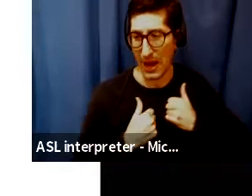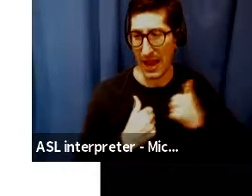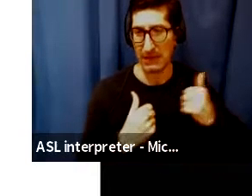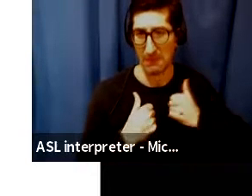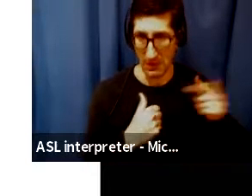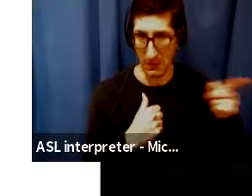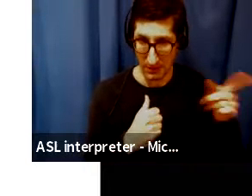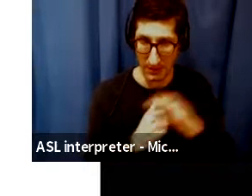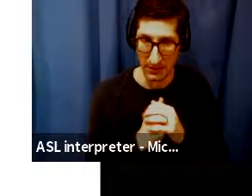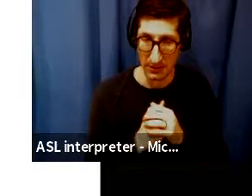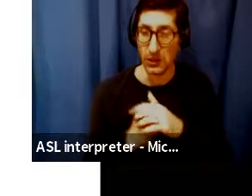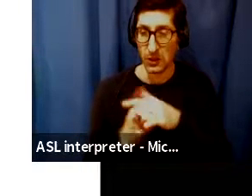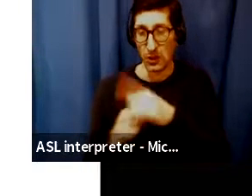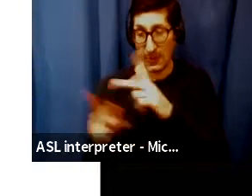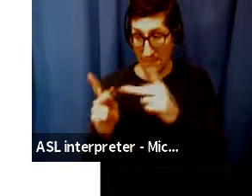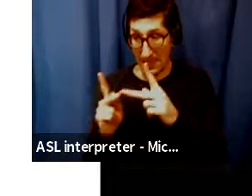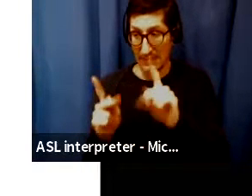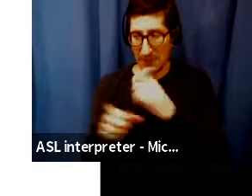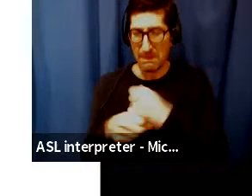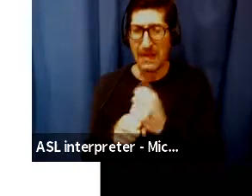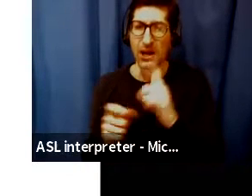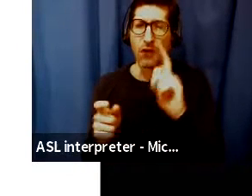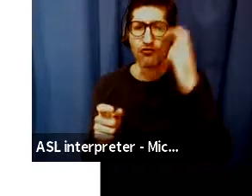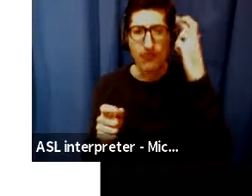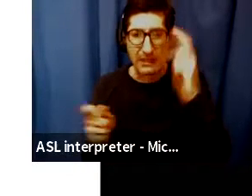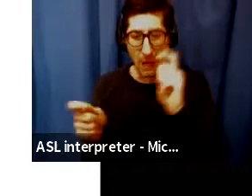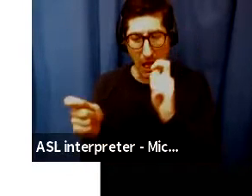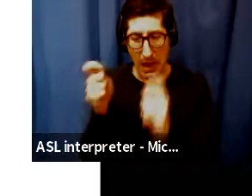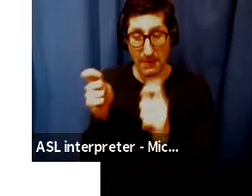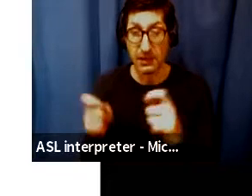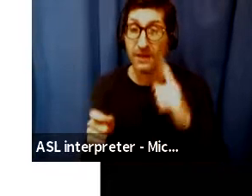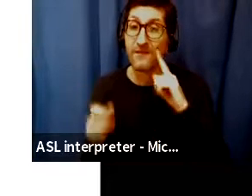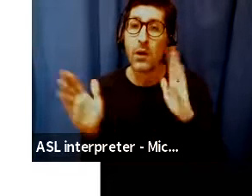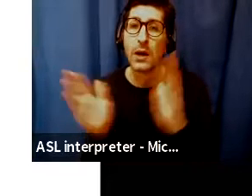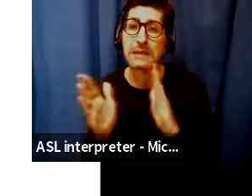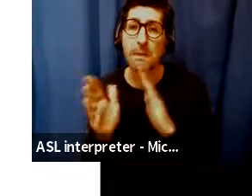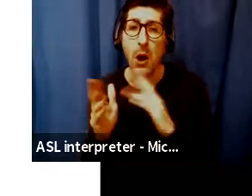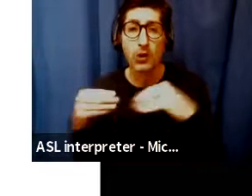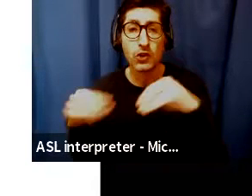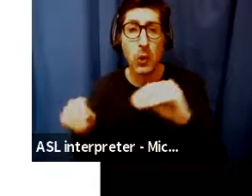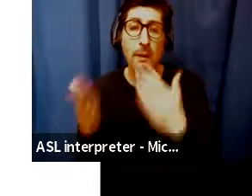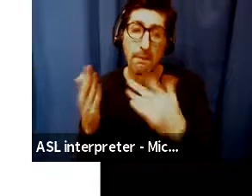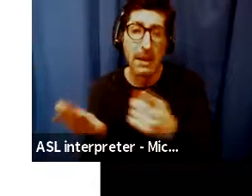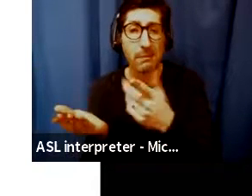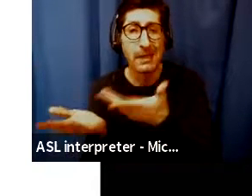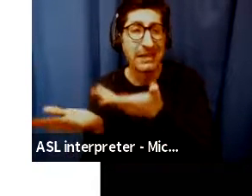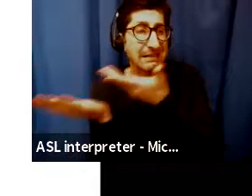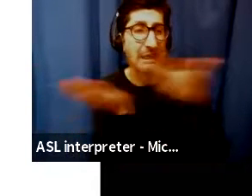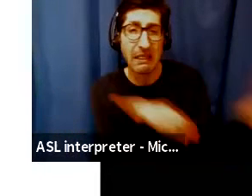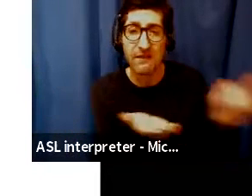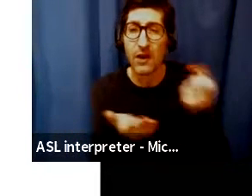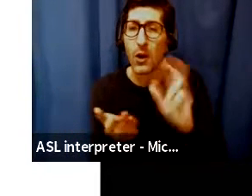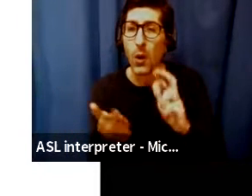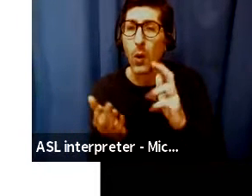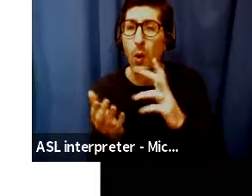things like, let's say a small store, that's going to be something like curb service or delivery.